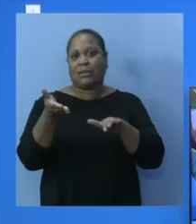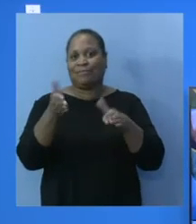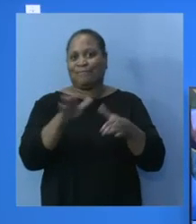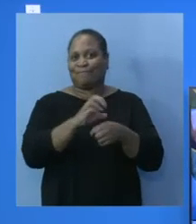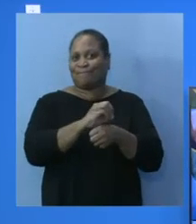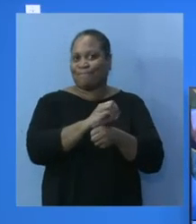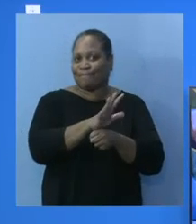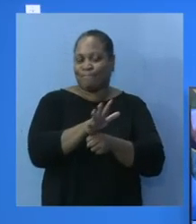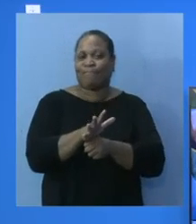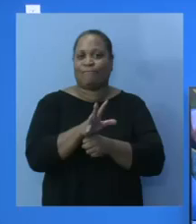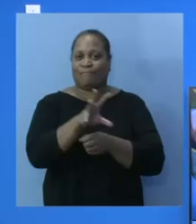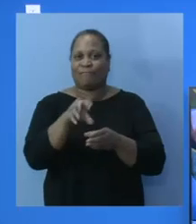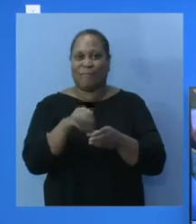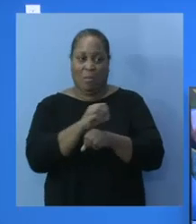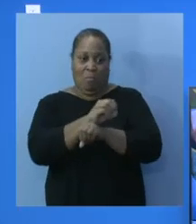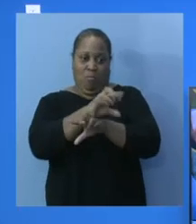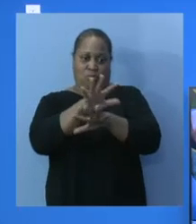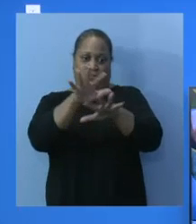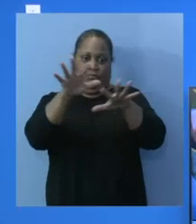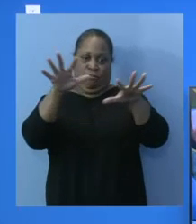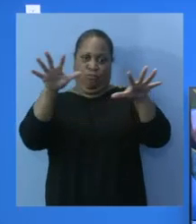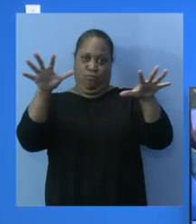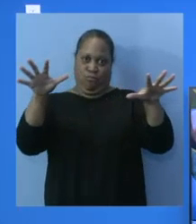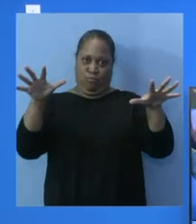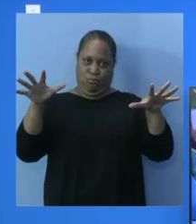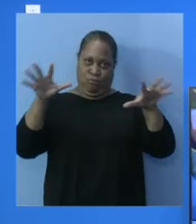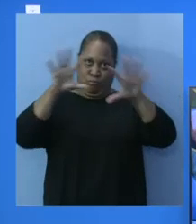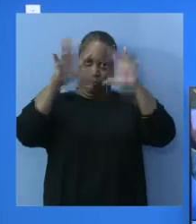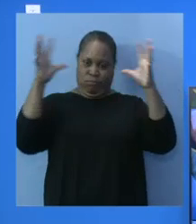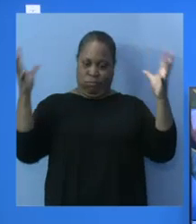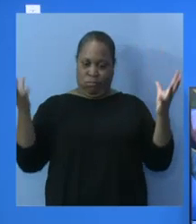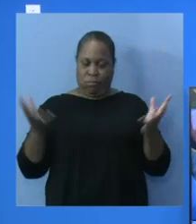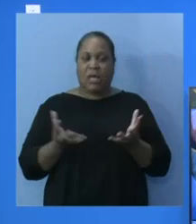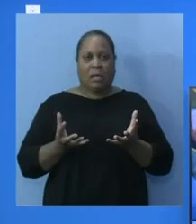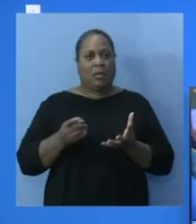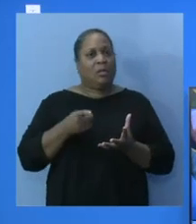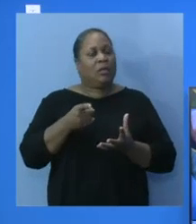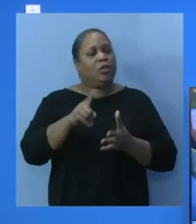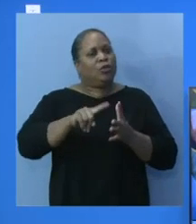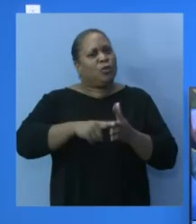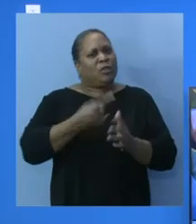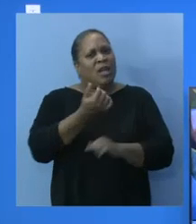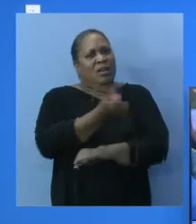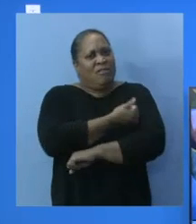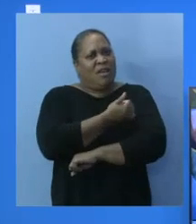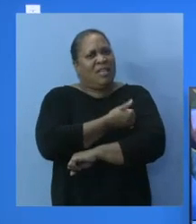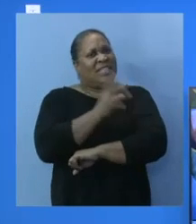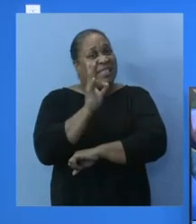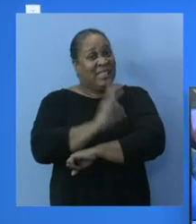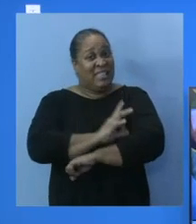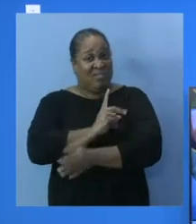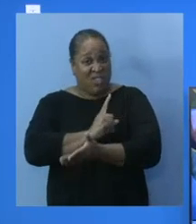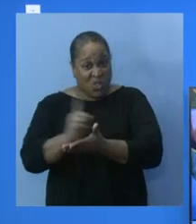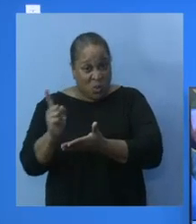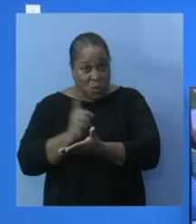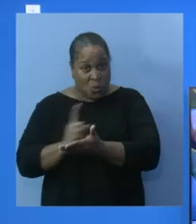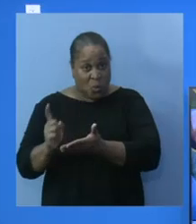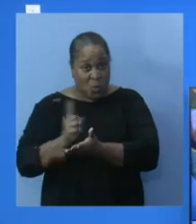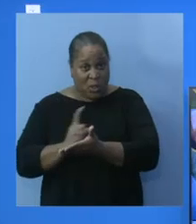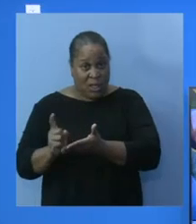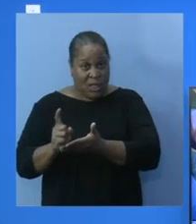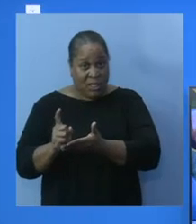are evolving and spreading around the globe like wildfire. Are you going to begin vaccinating people 7 days a week in Bermuda?